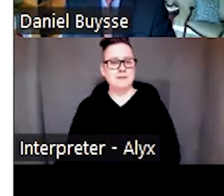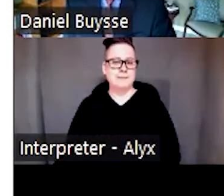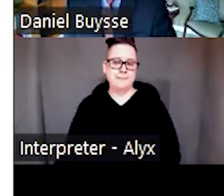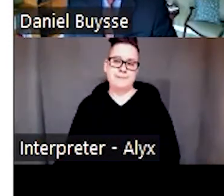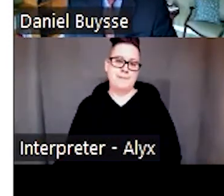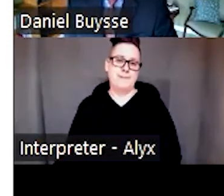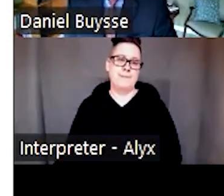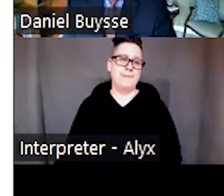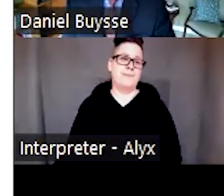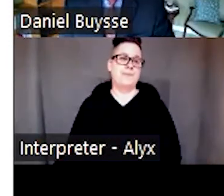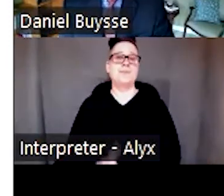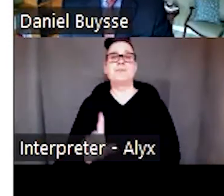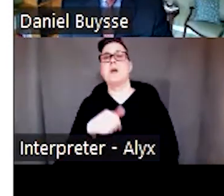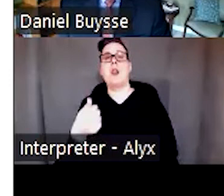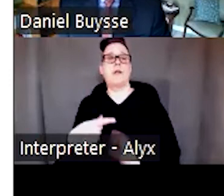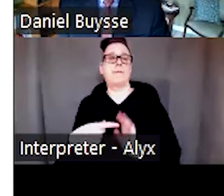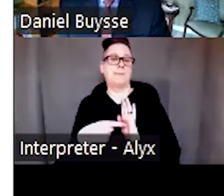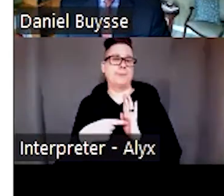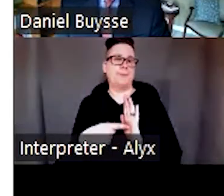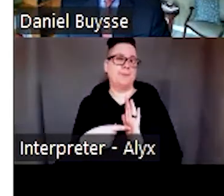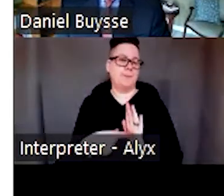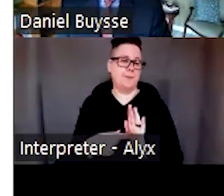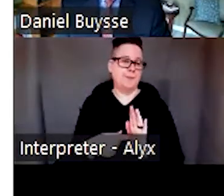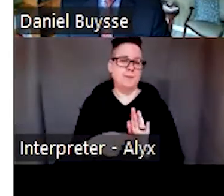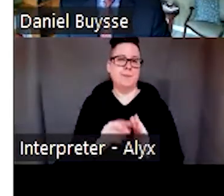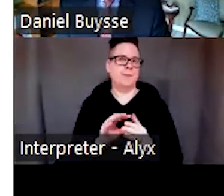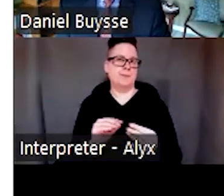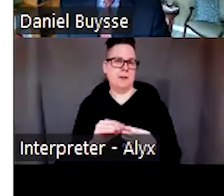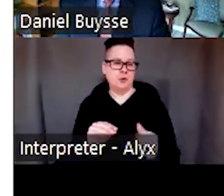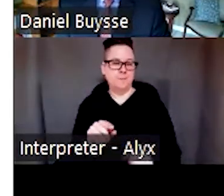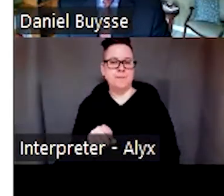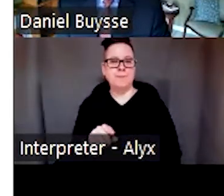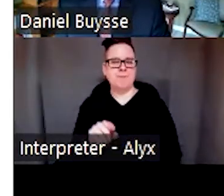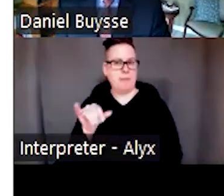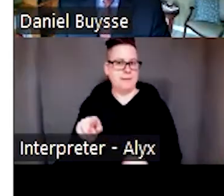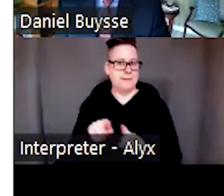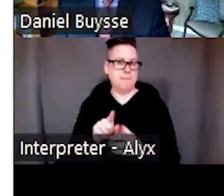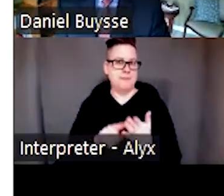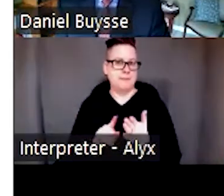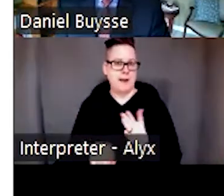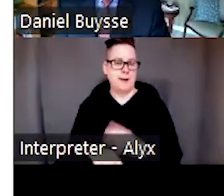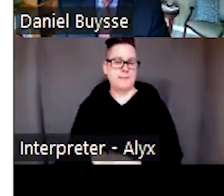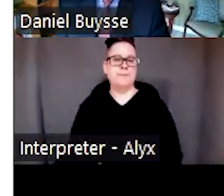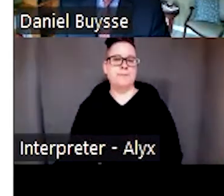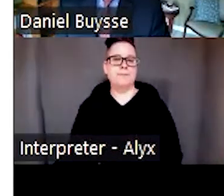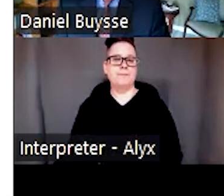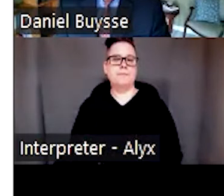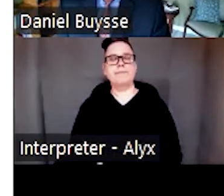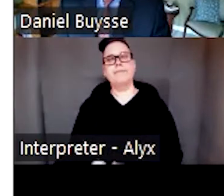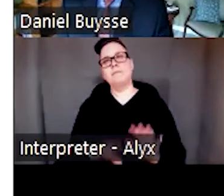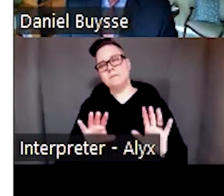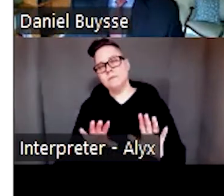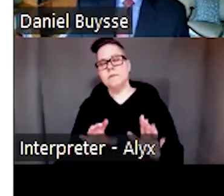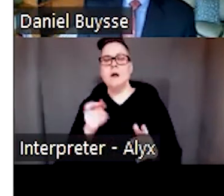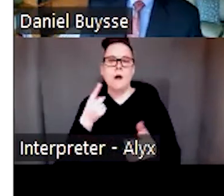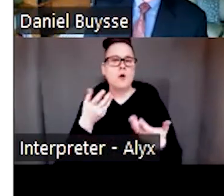One other point I'd like to mention from this study is that ideally, again, you wouldn't want